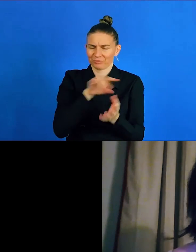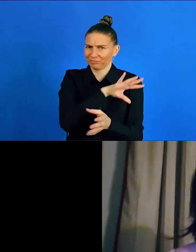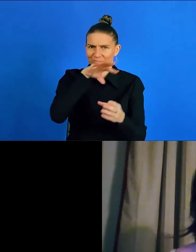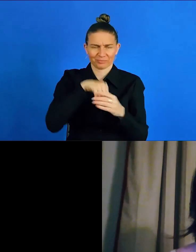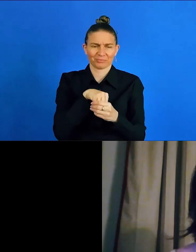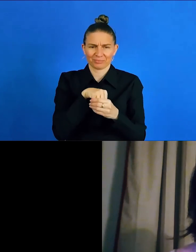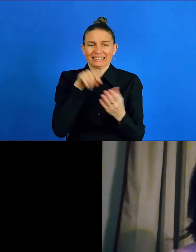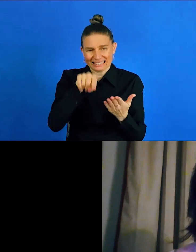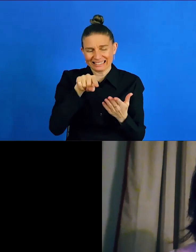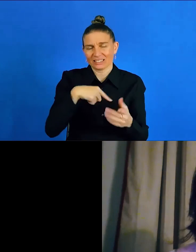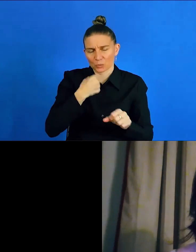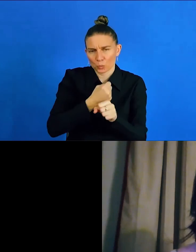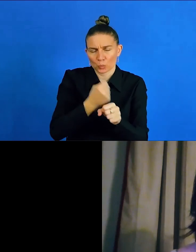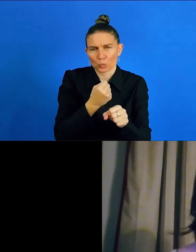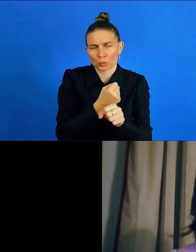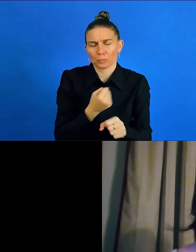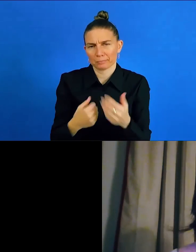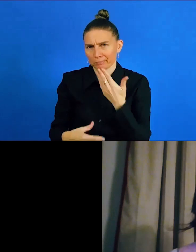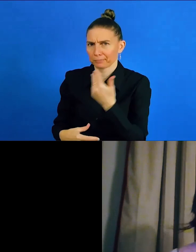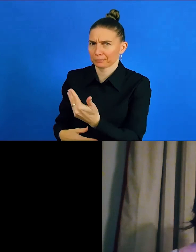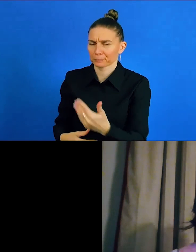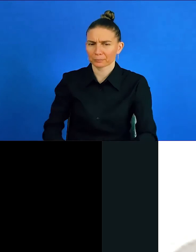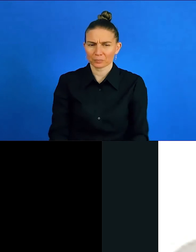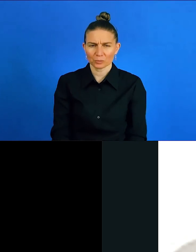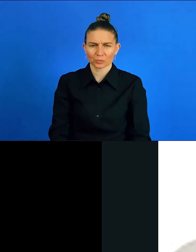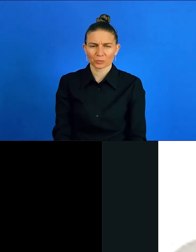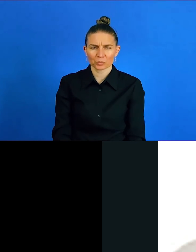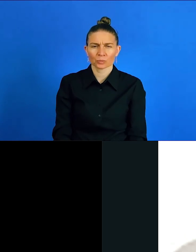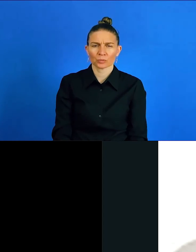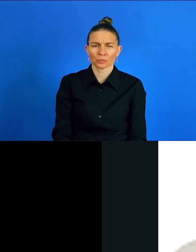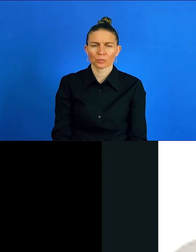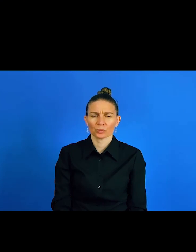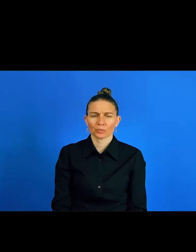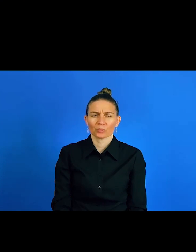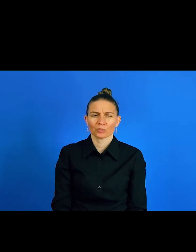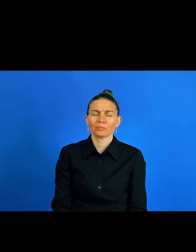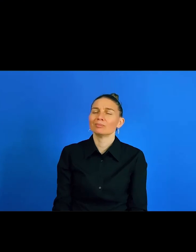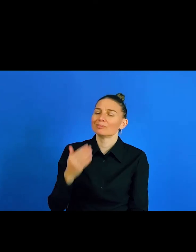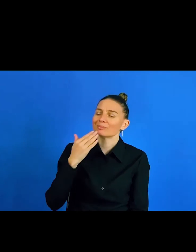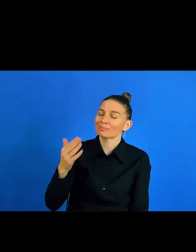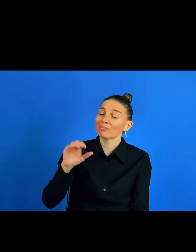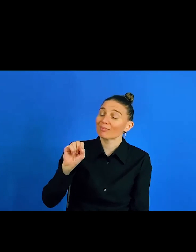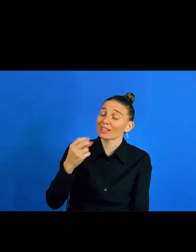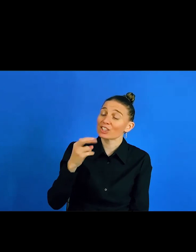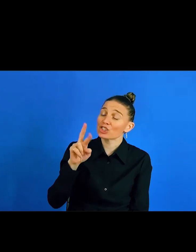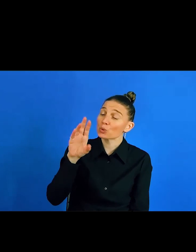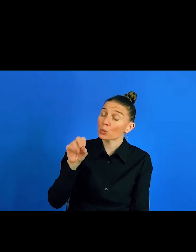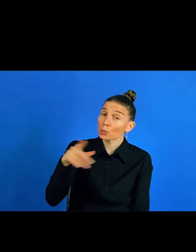with government. Thank you. Thanks, Anika. Shiro, is there anything you'd like to add?